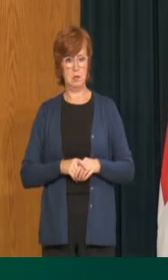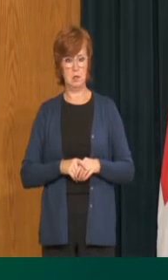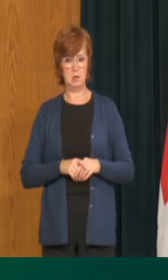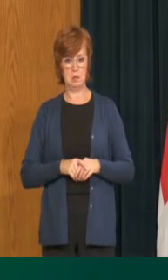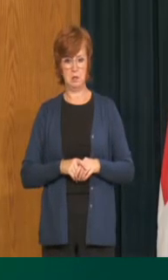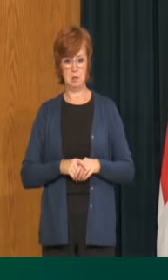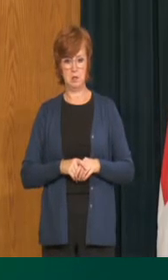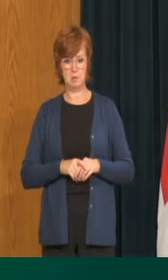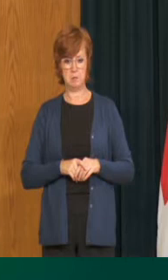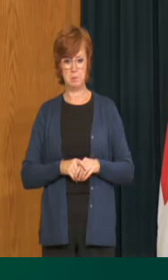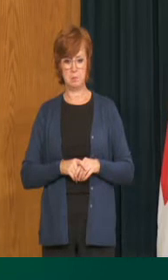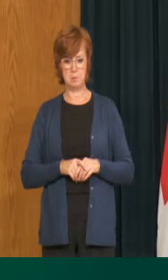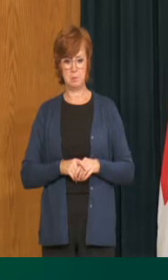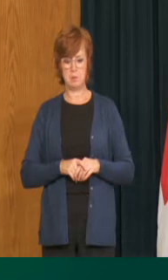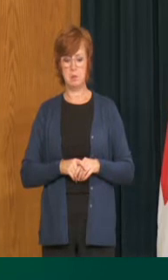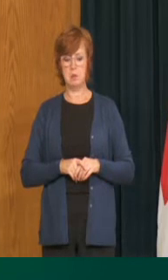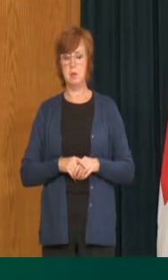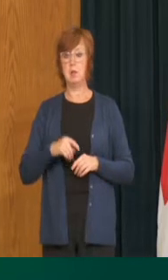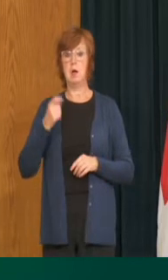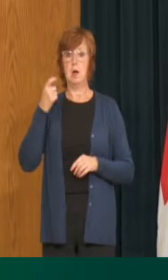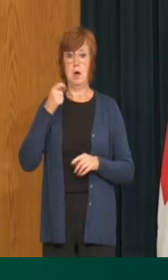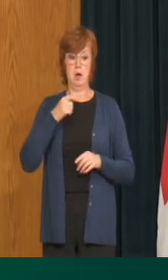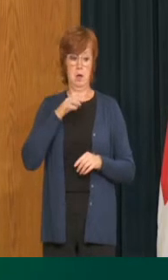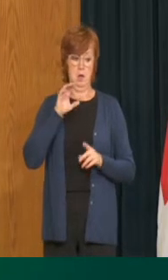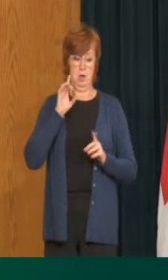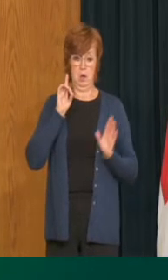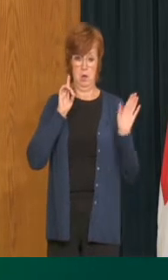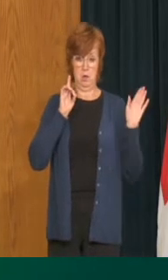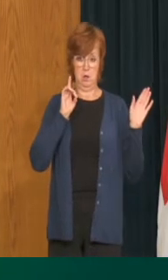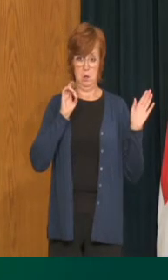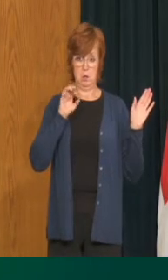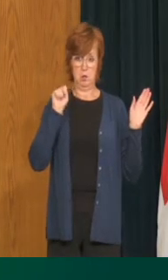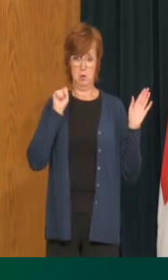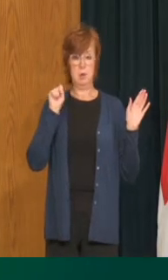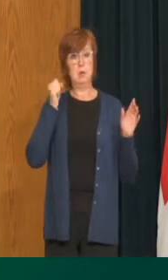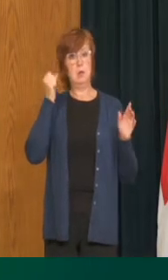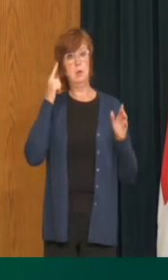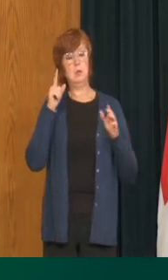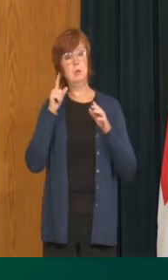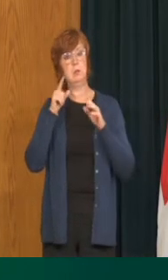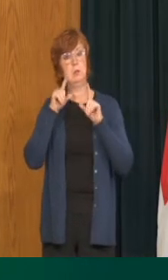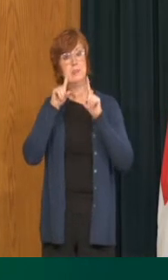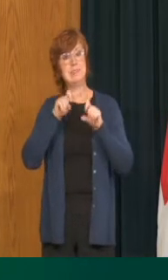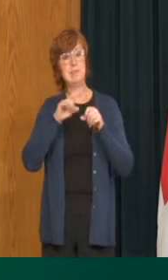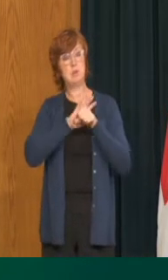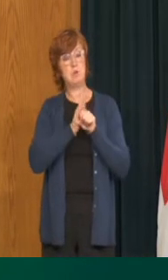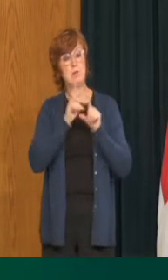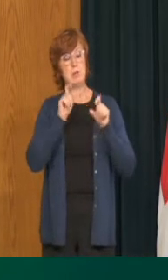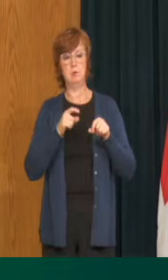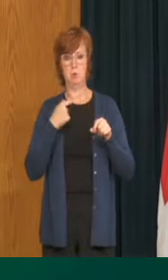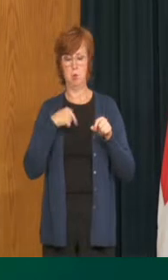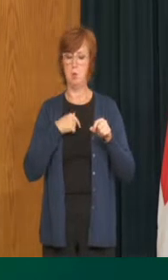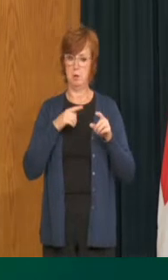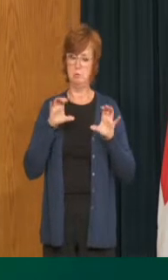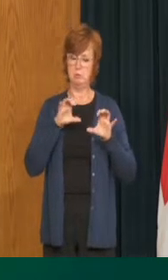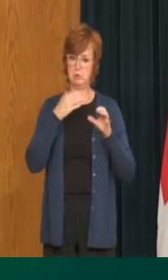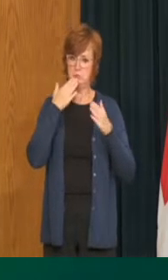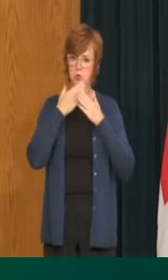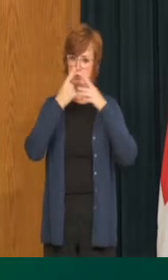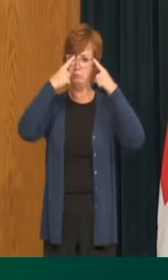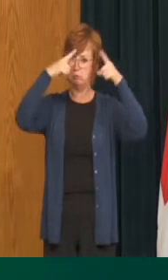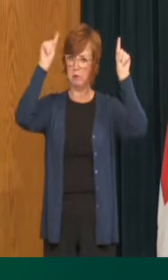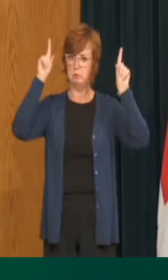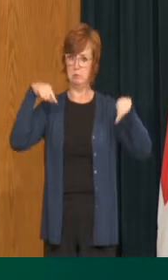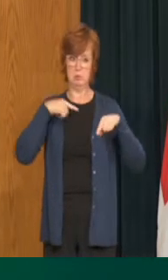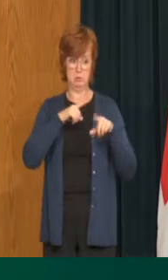think regarding testing in general, I think we have done well in terms of testing is available to anyone in Saskatchewan, whether